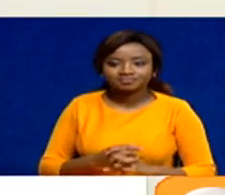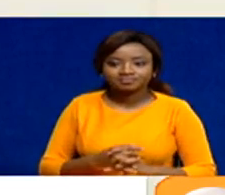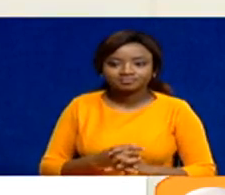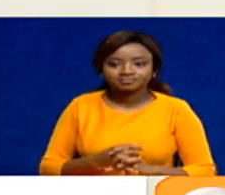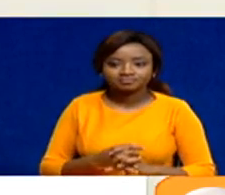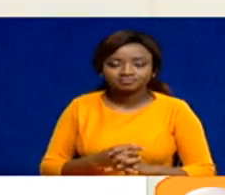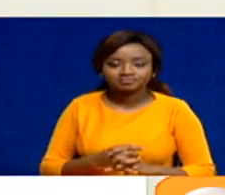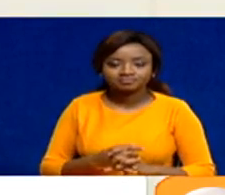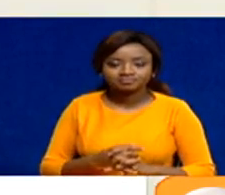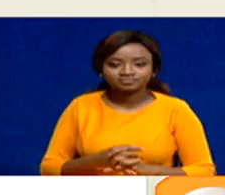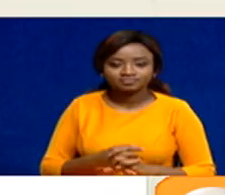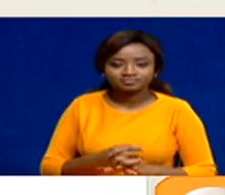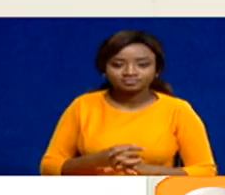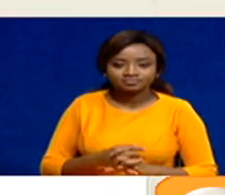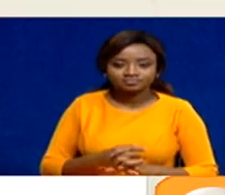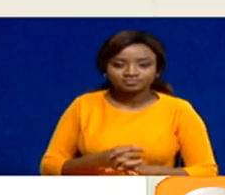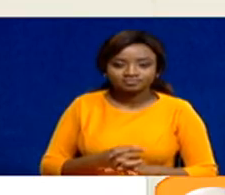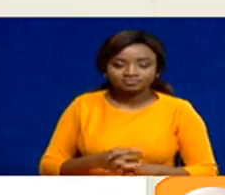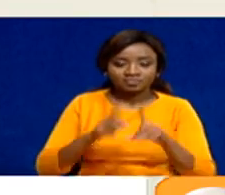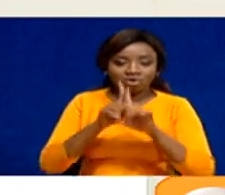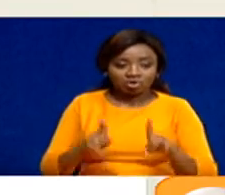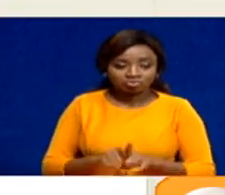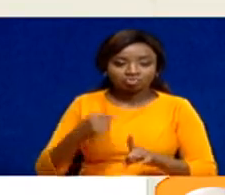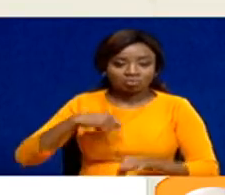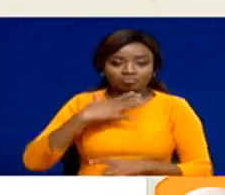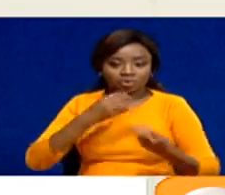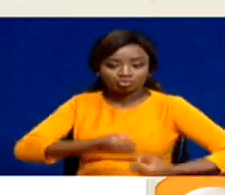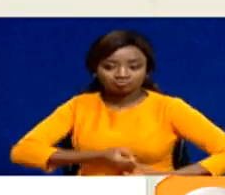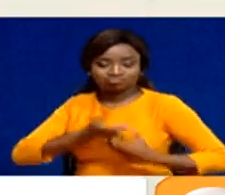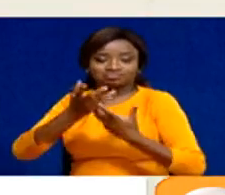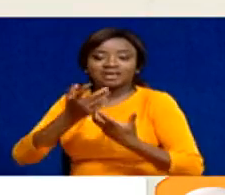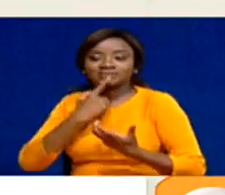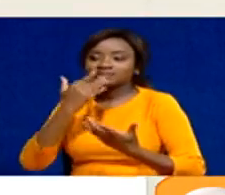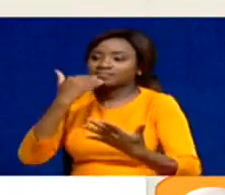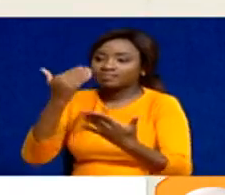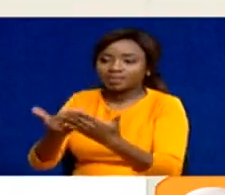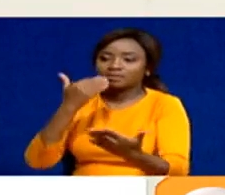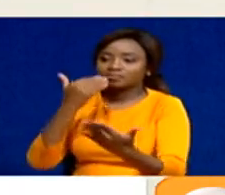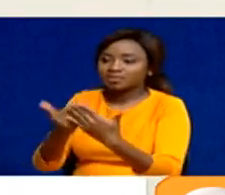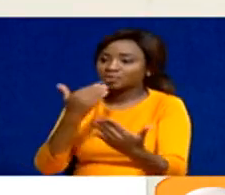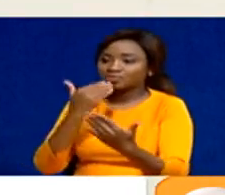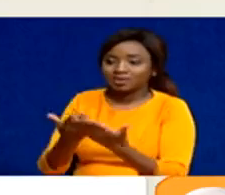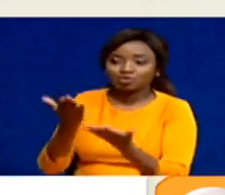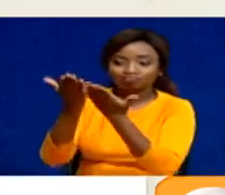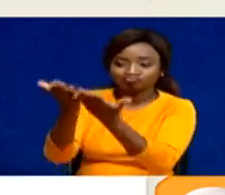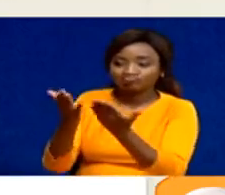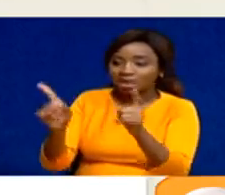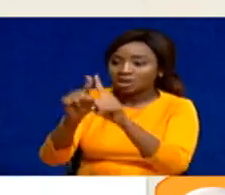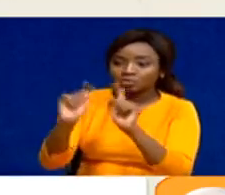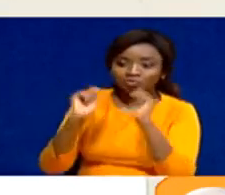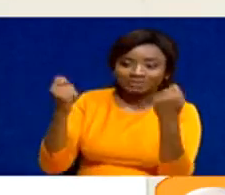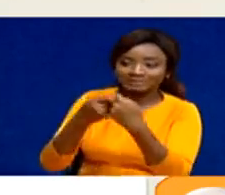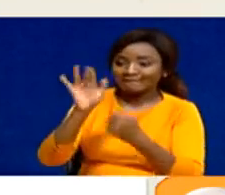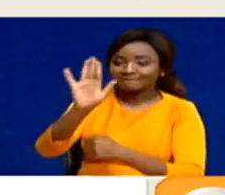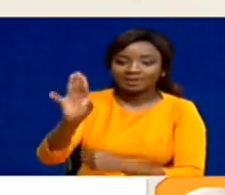end, Mr. Bansal, we want to express our gratitude to you and the entire Moderna